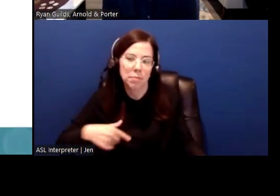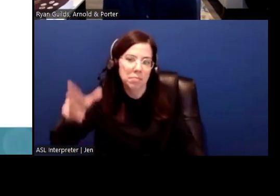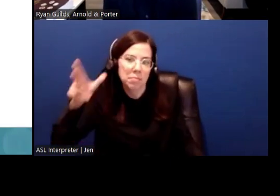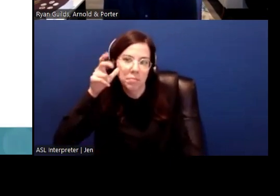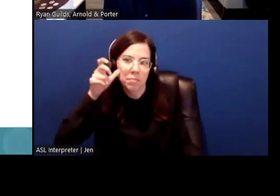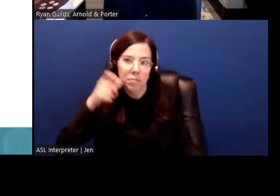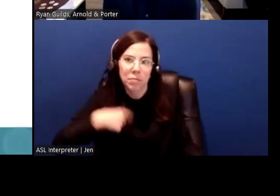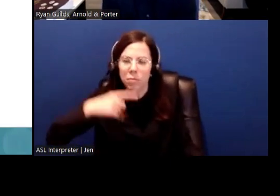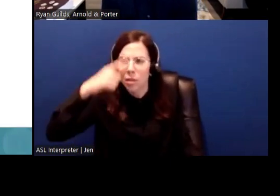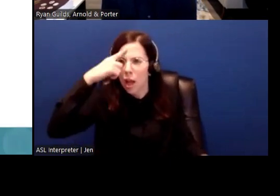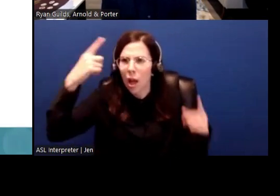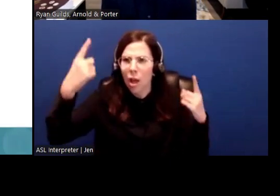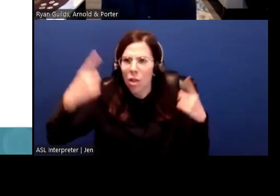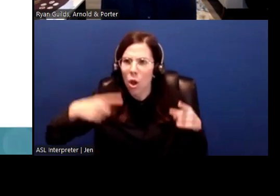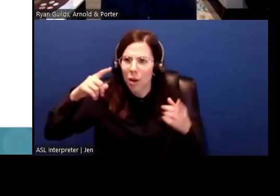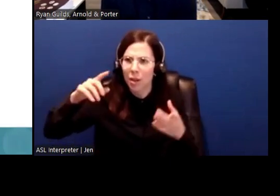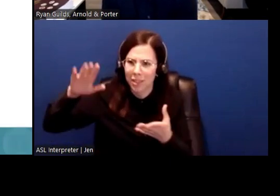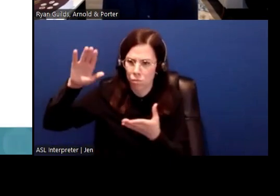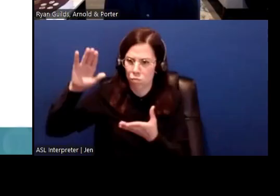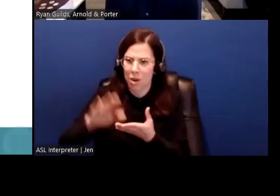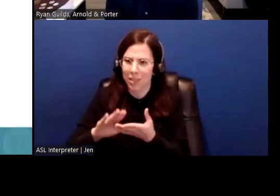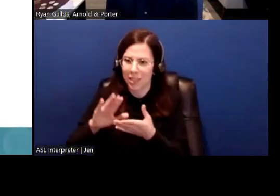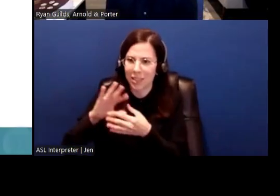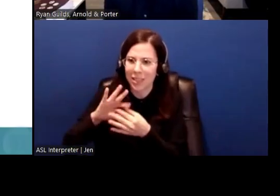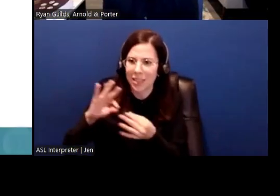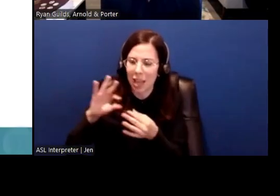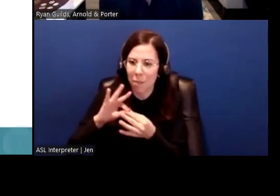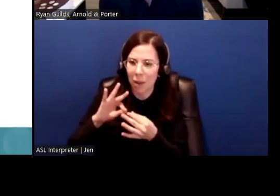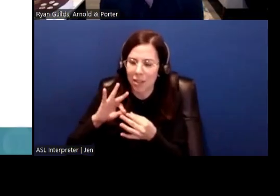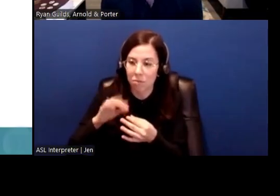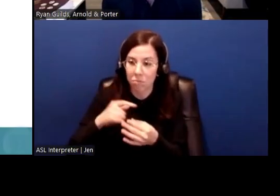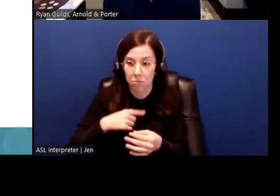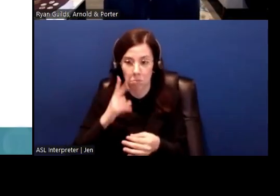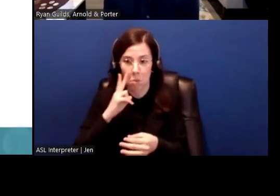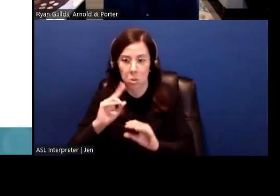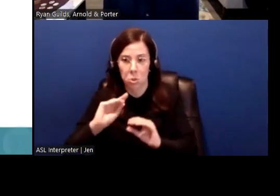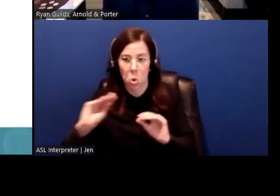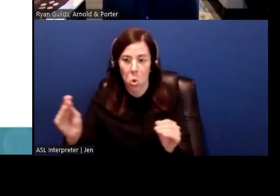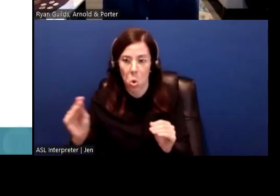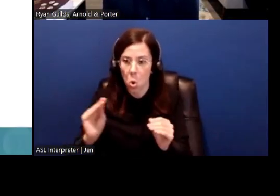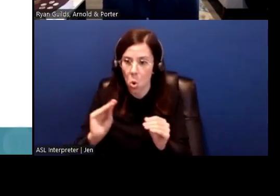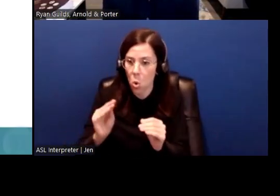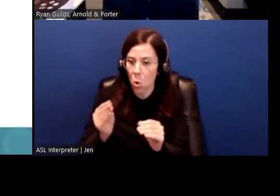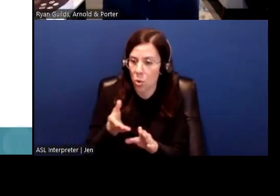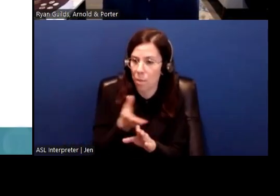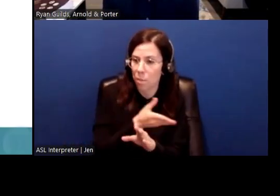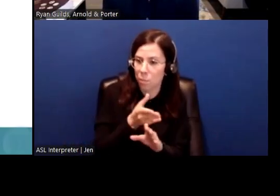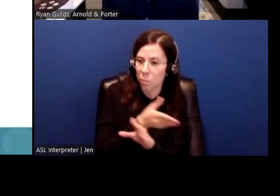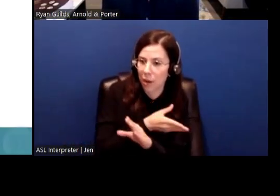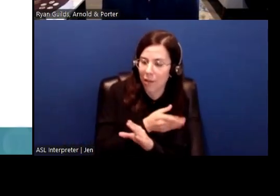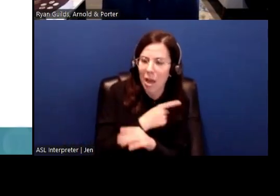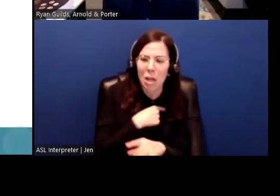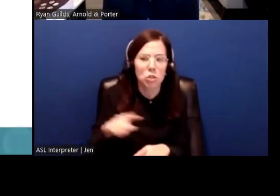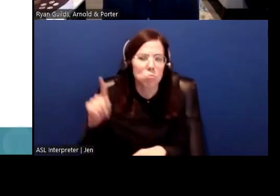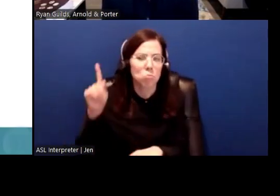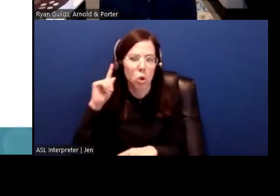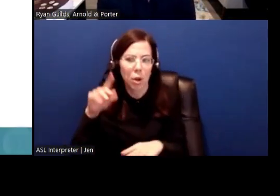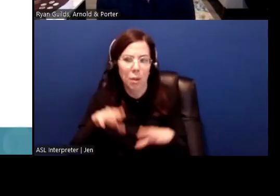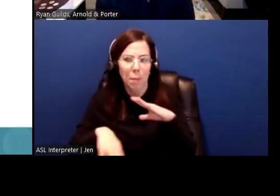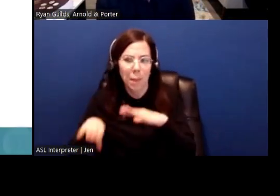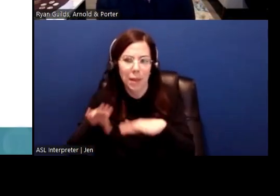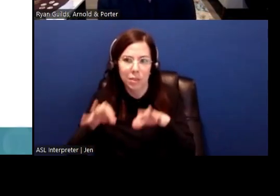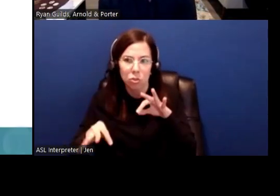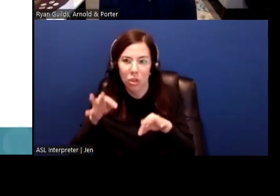be an argument suppressing a statement. I didn't see any of the briefing, and I just heard the basic arguments in the court. And ultimately, the